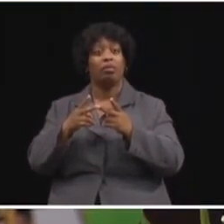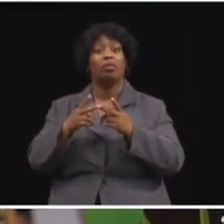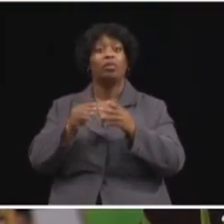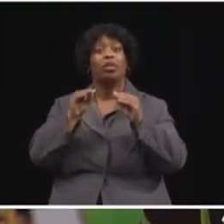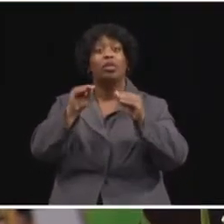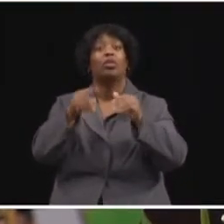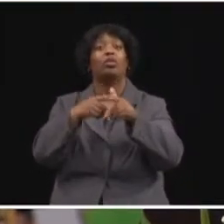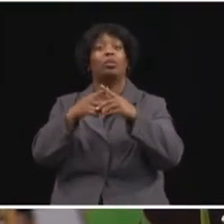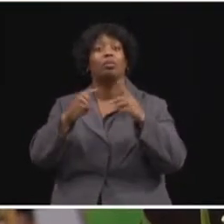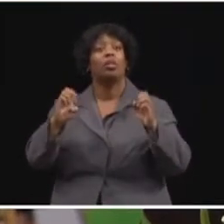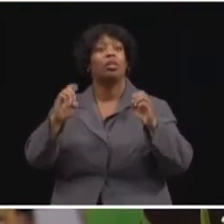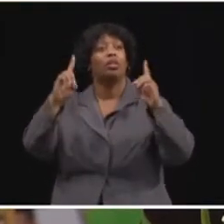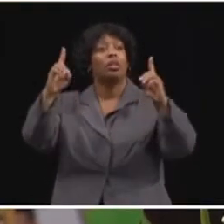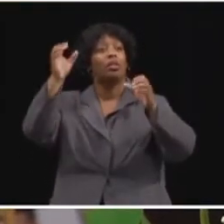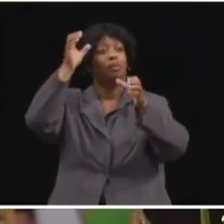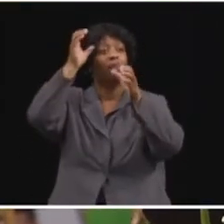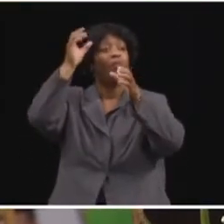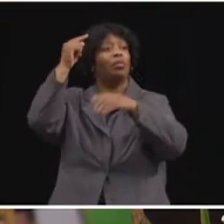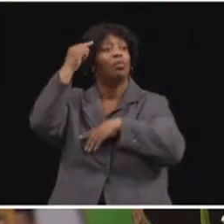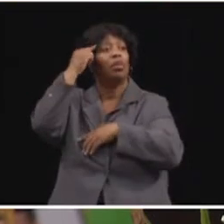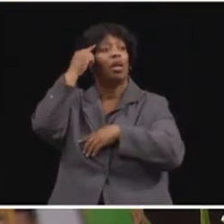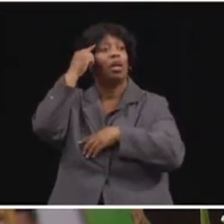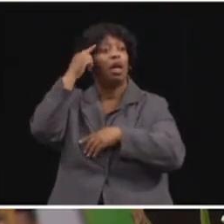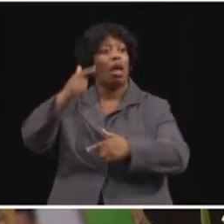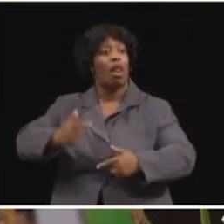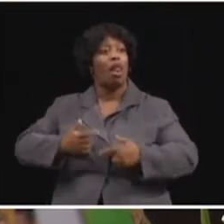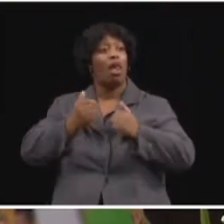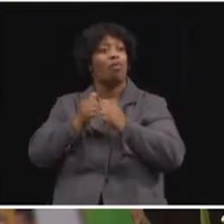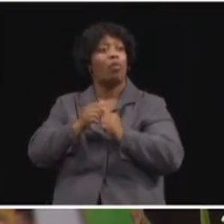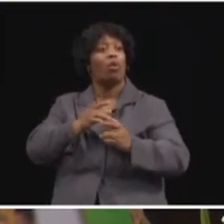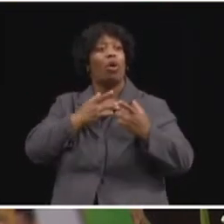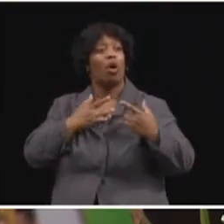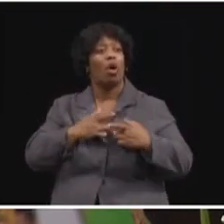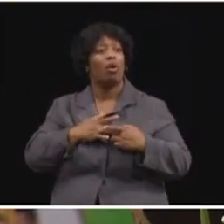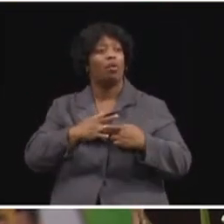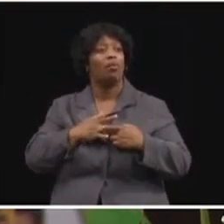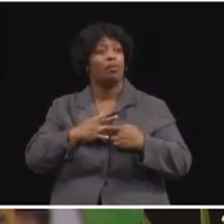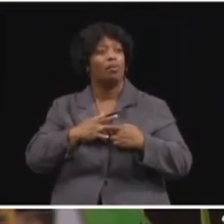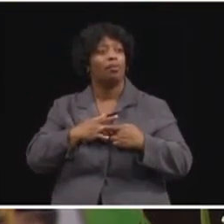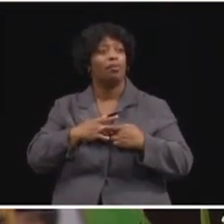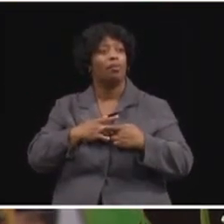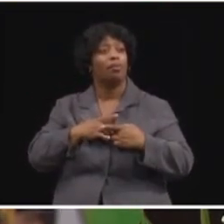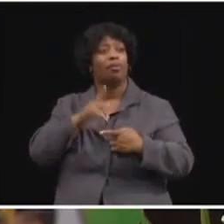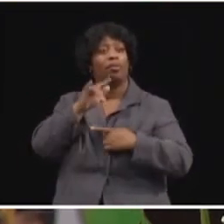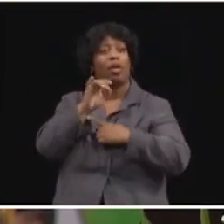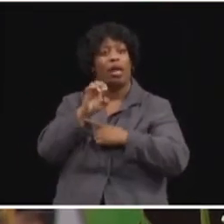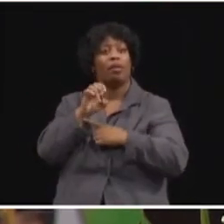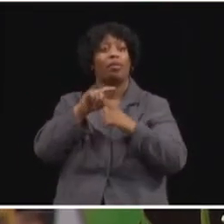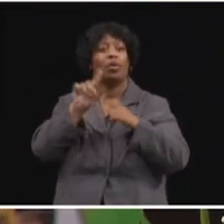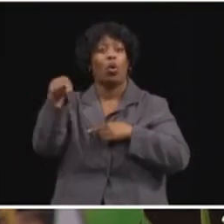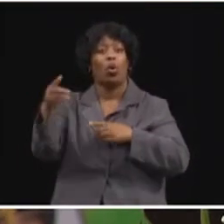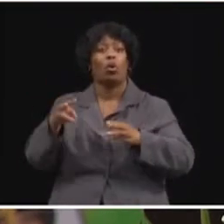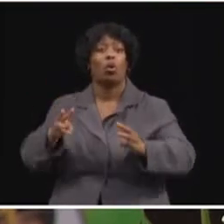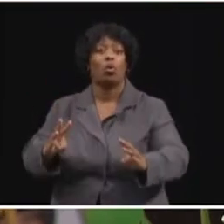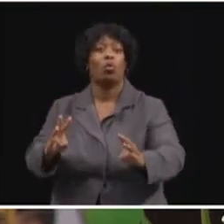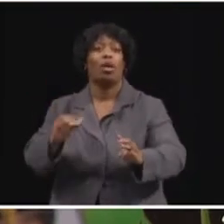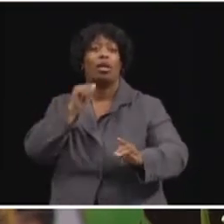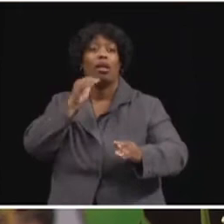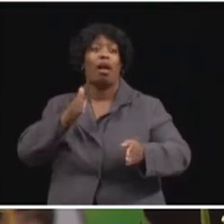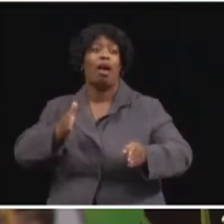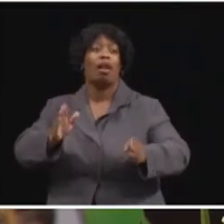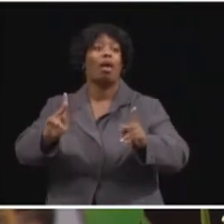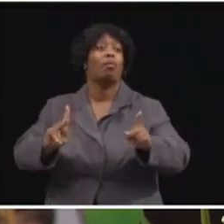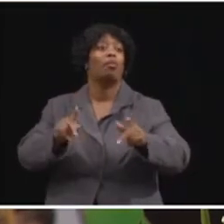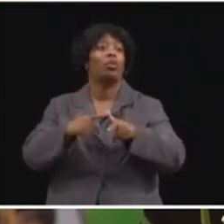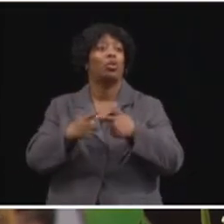mind, life teaches you how to live with your heart. And the only way you're going to do that is not allow people to get in your